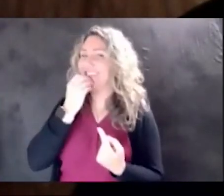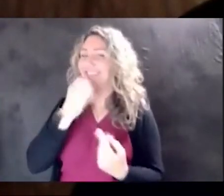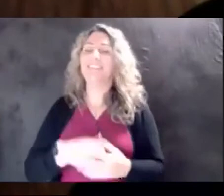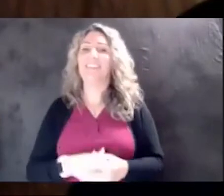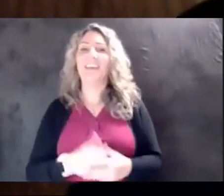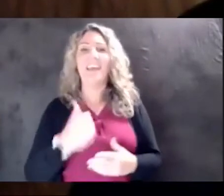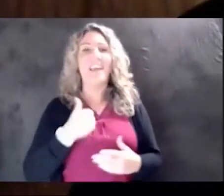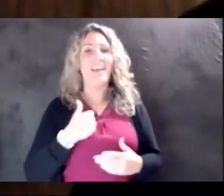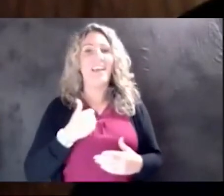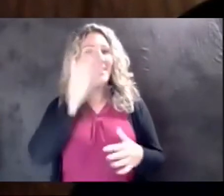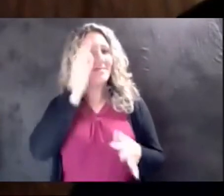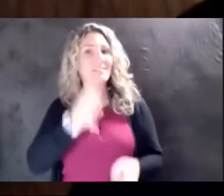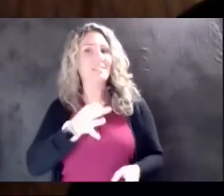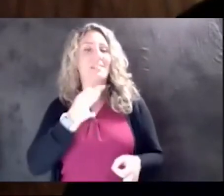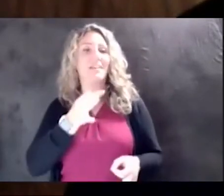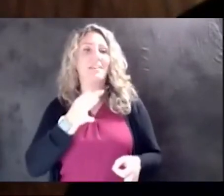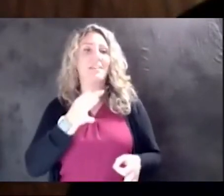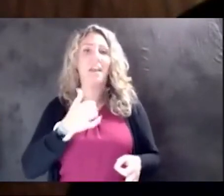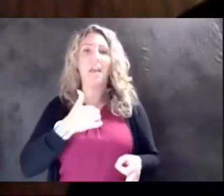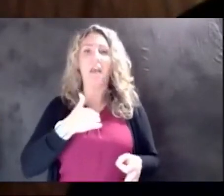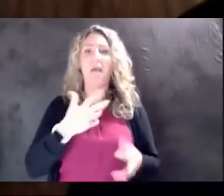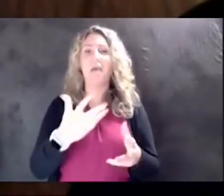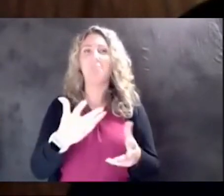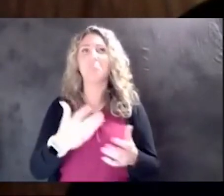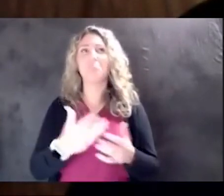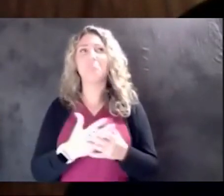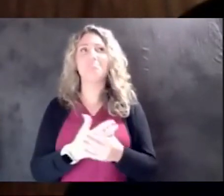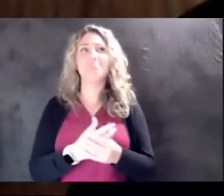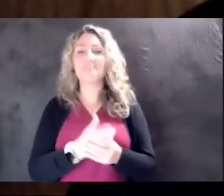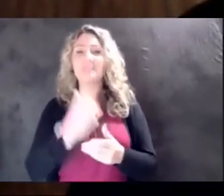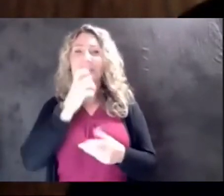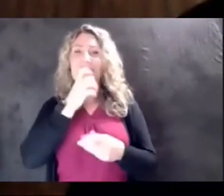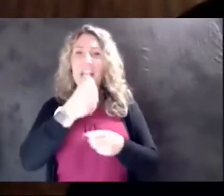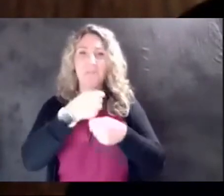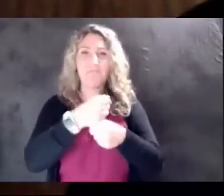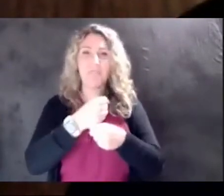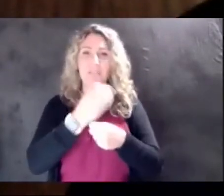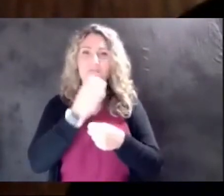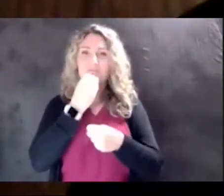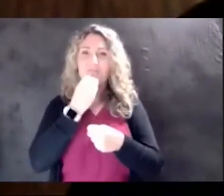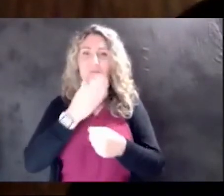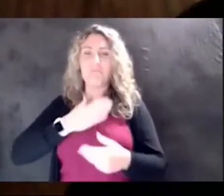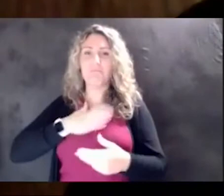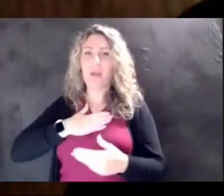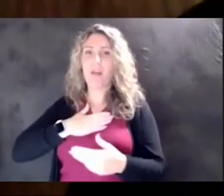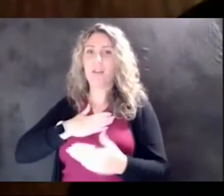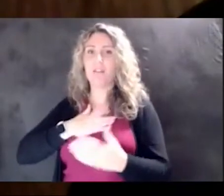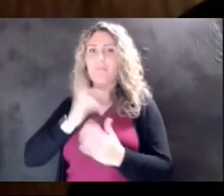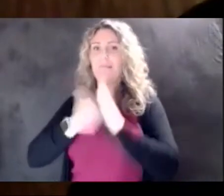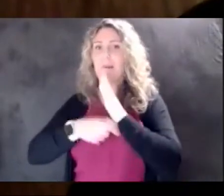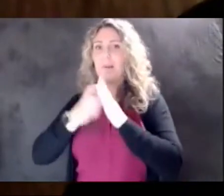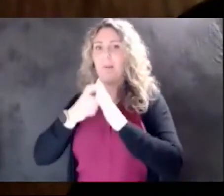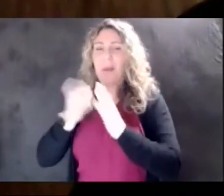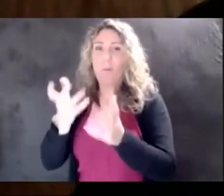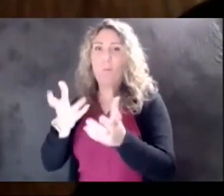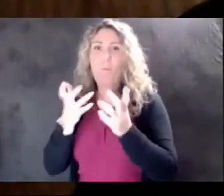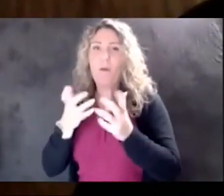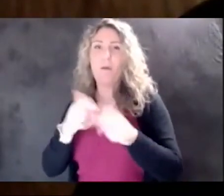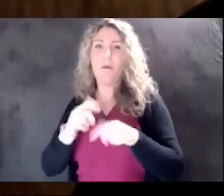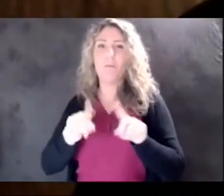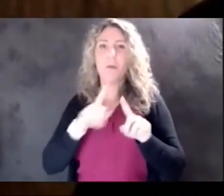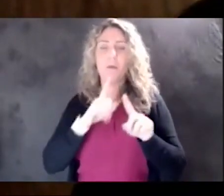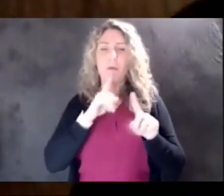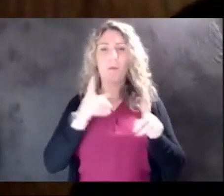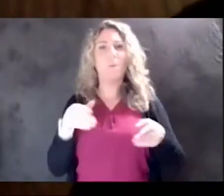choose to not make food my go-to, but a way